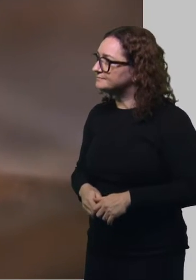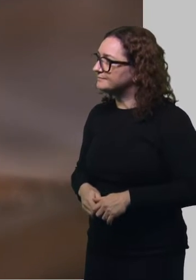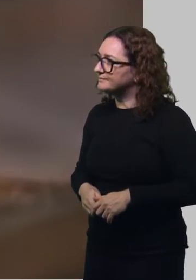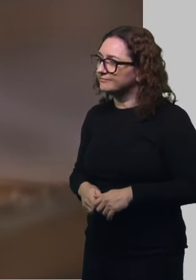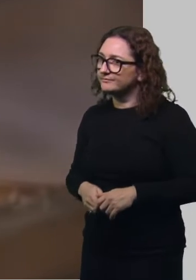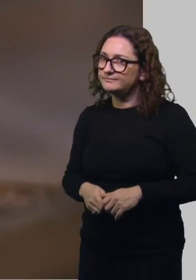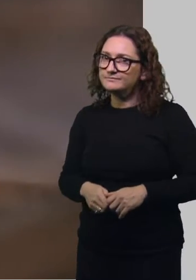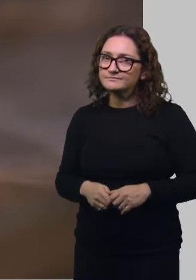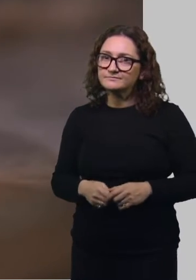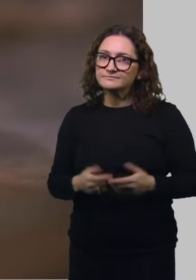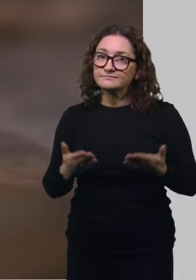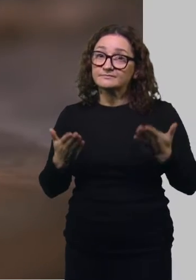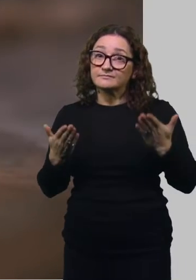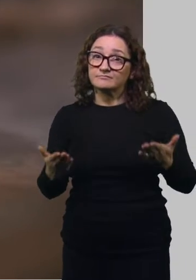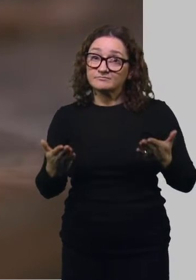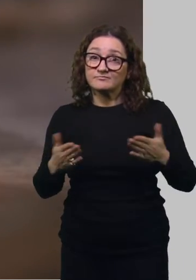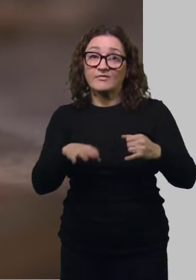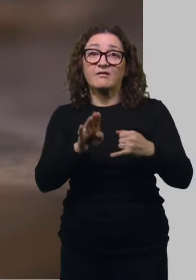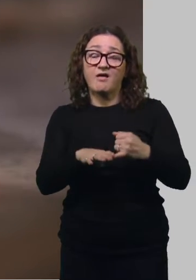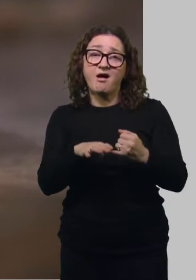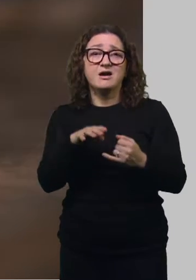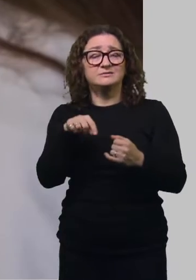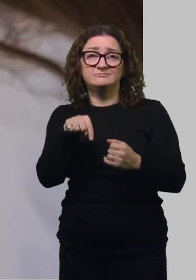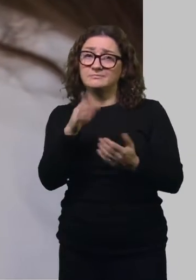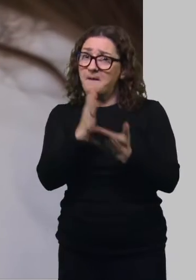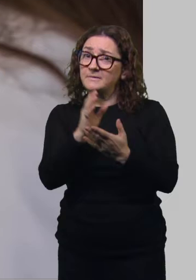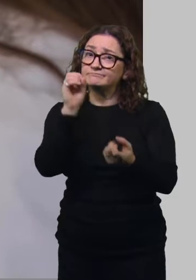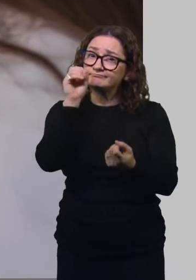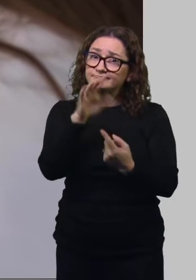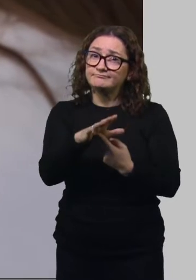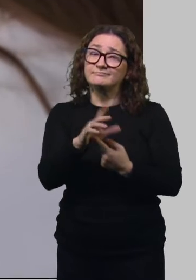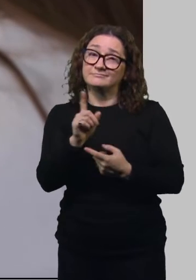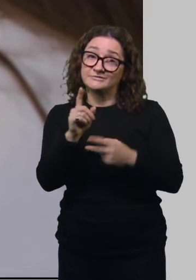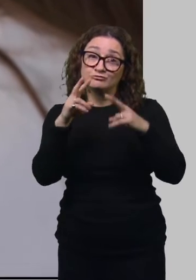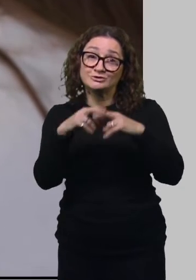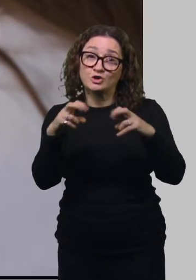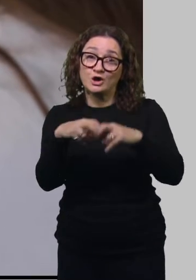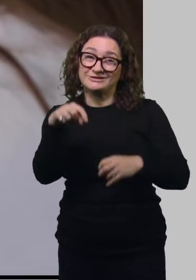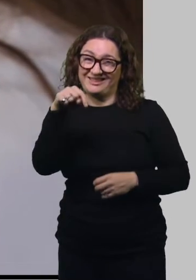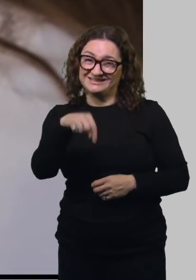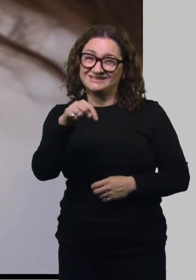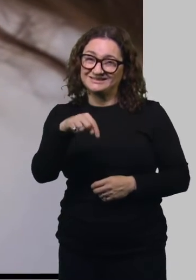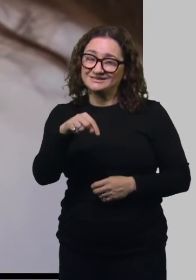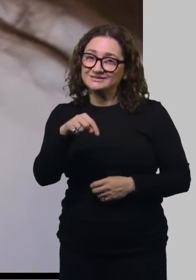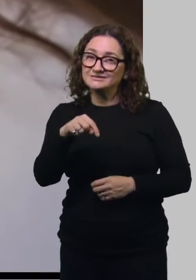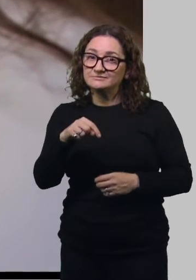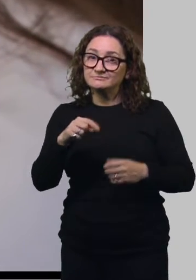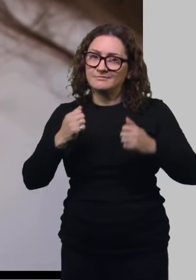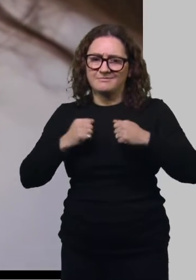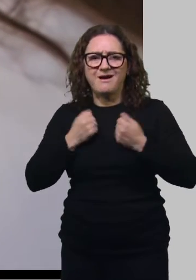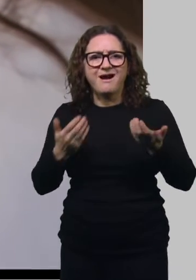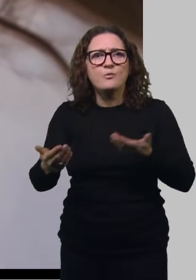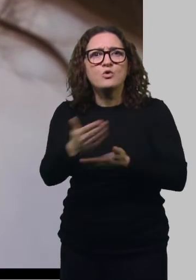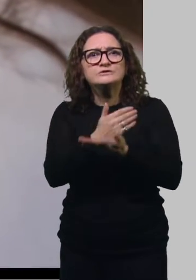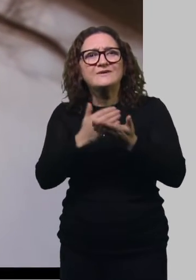of all of our activities: research. Our conservation and preservation activities are enhanced with the appropriate scientific research